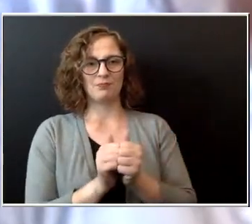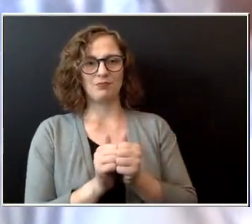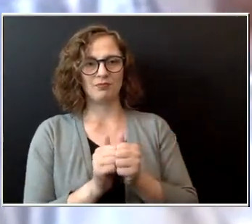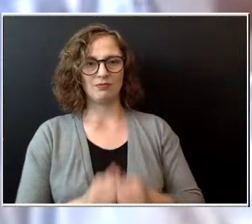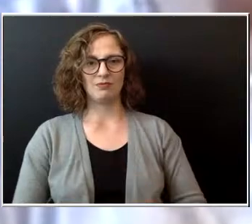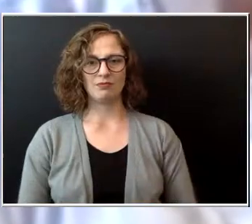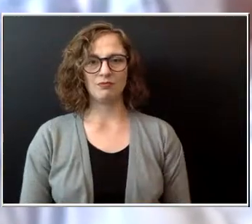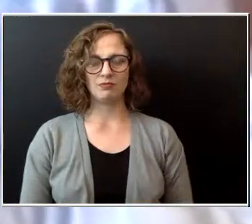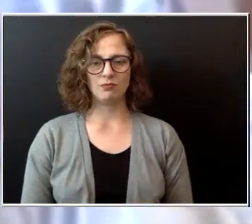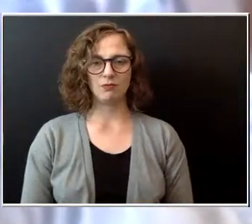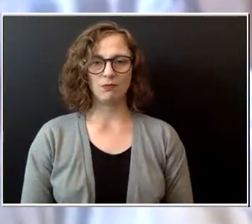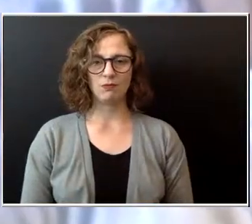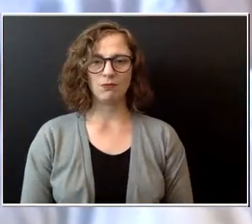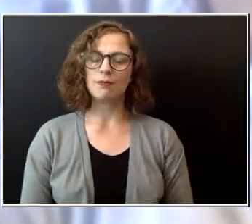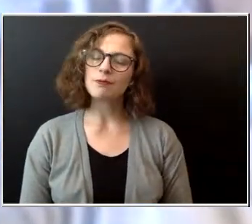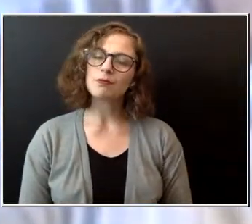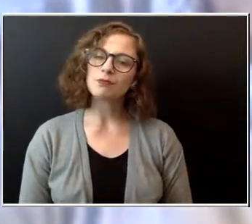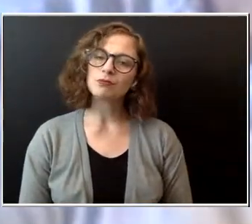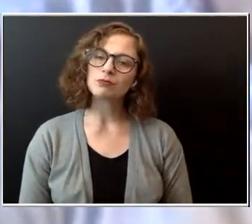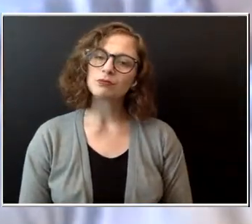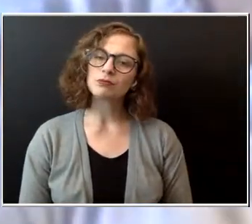Healthy. Yeah, when